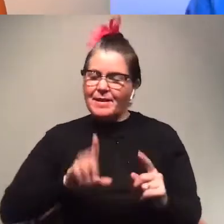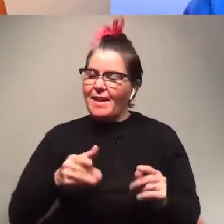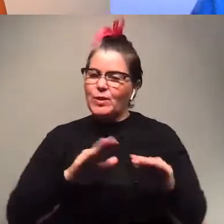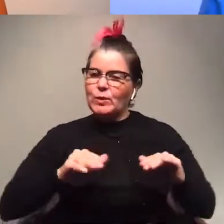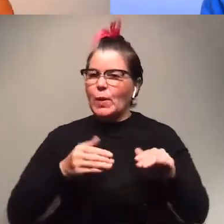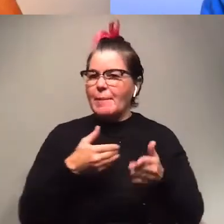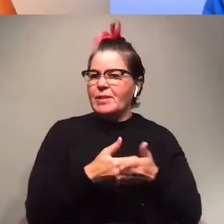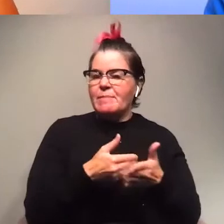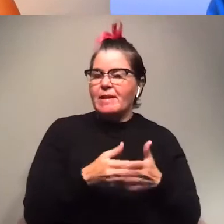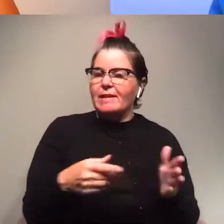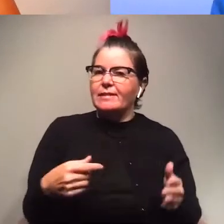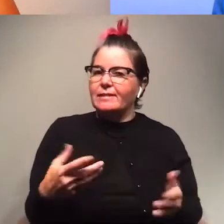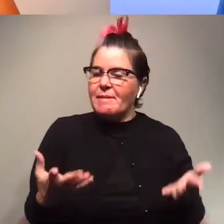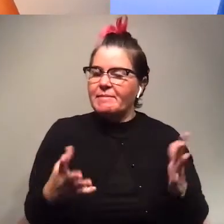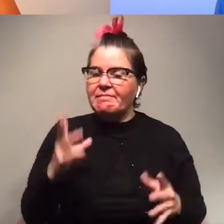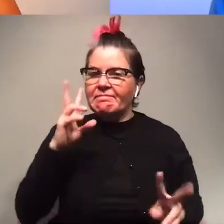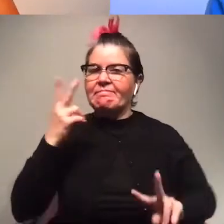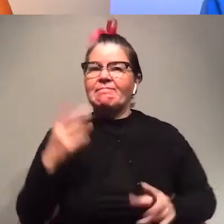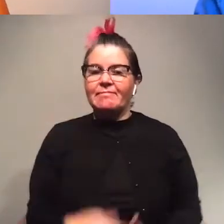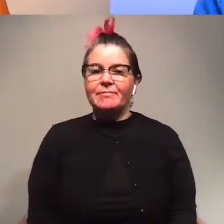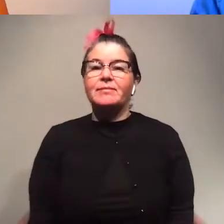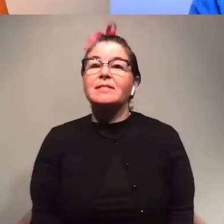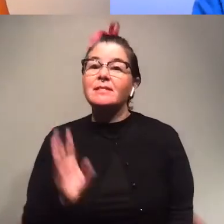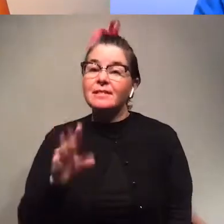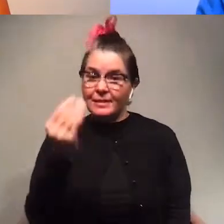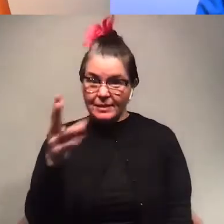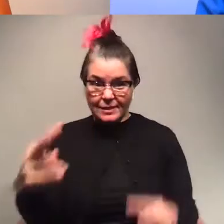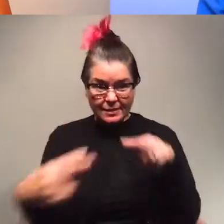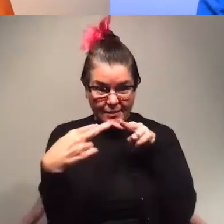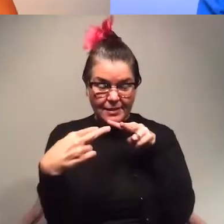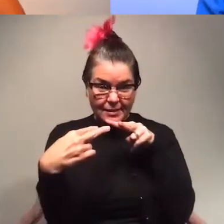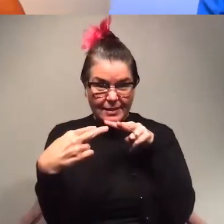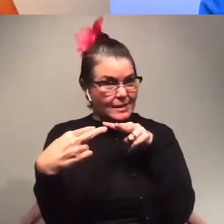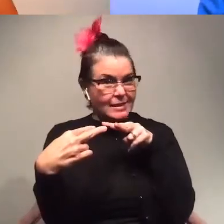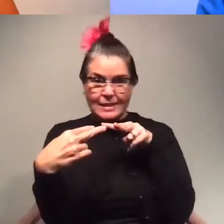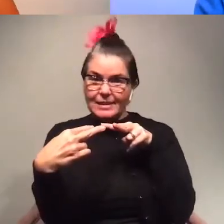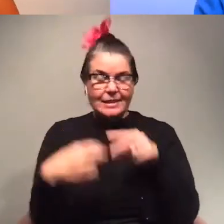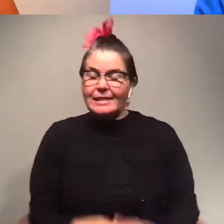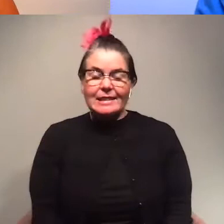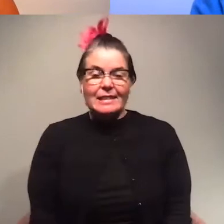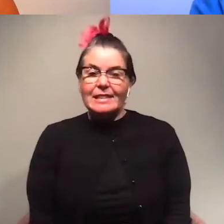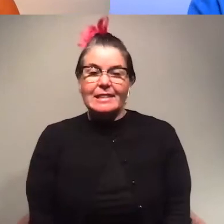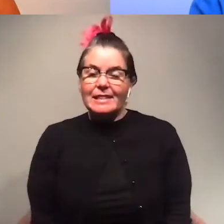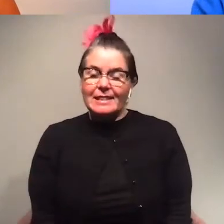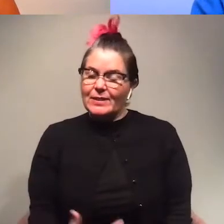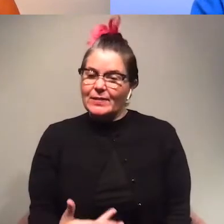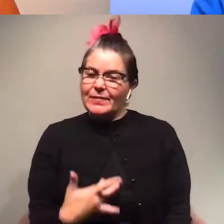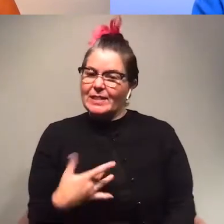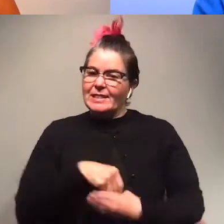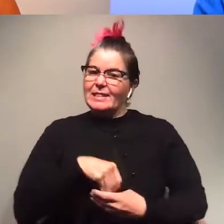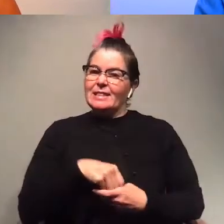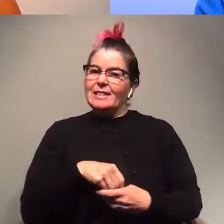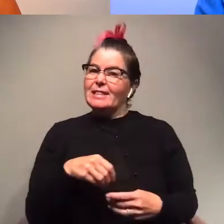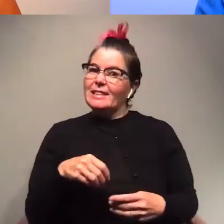so maybe I would change my mind. Let me tell you, when they stare you in the eye, it does something to you. Like, this is the